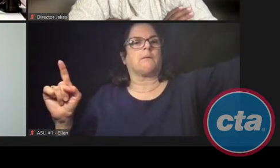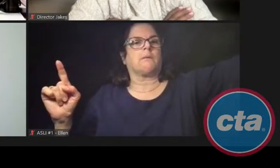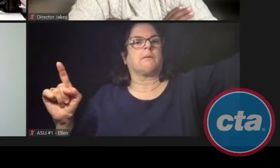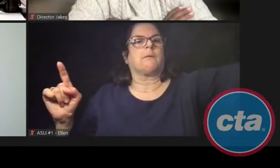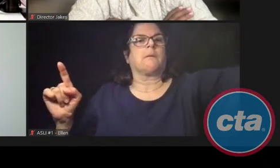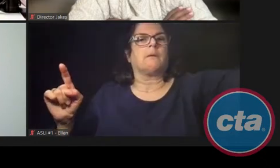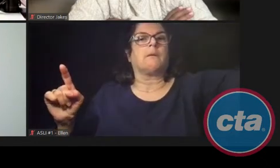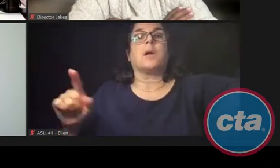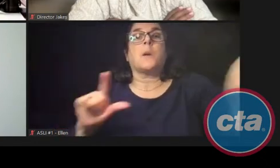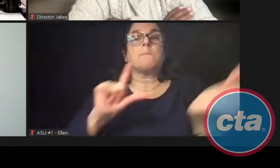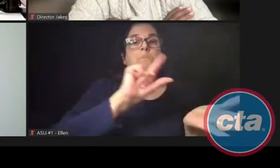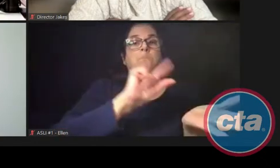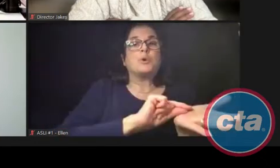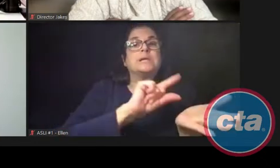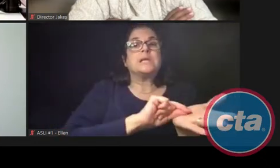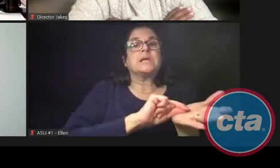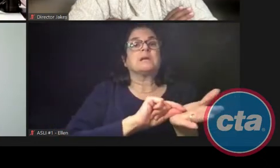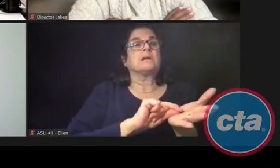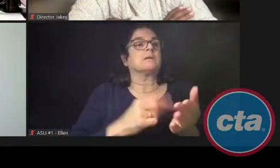contract.